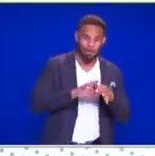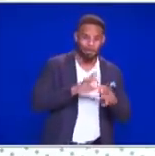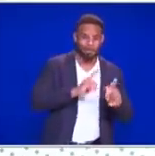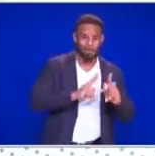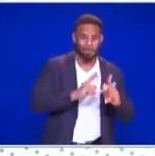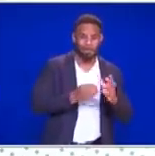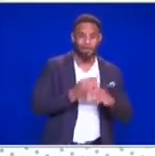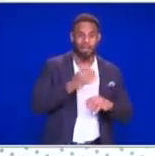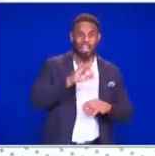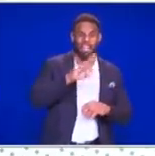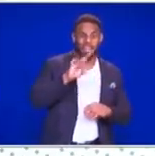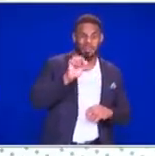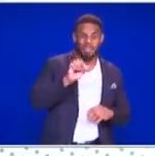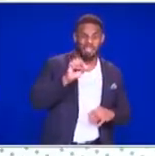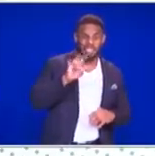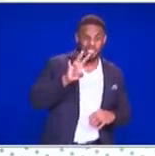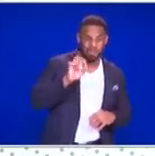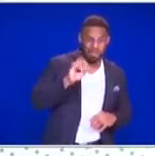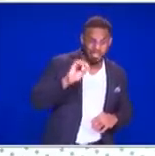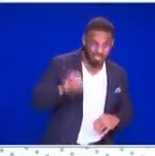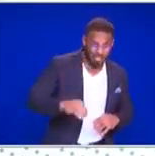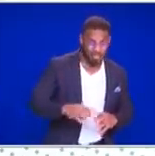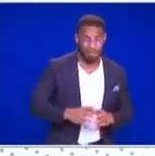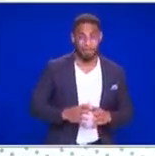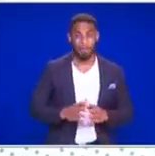population grew 88.7%.